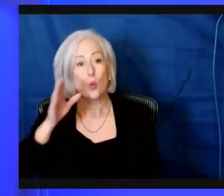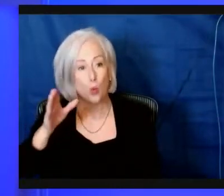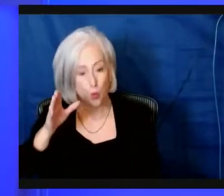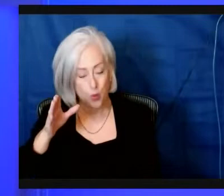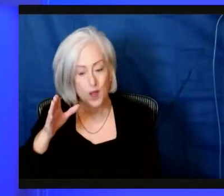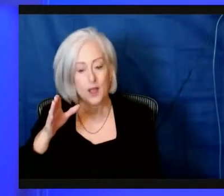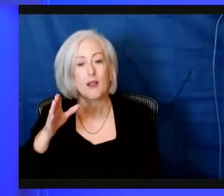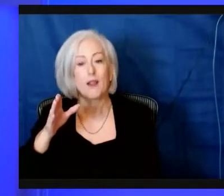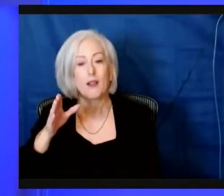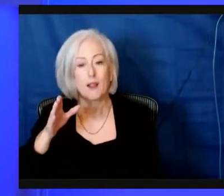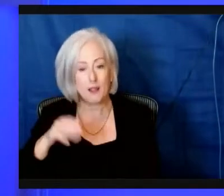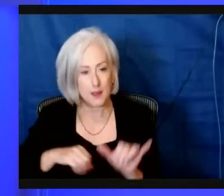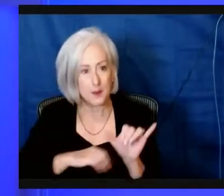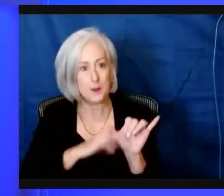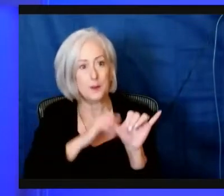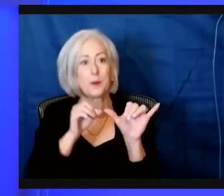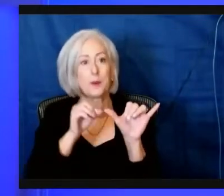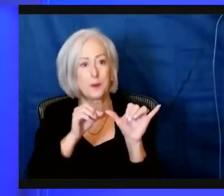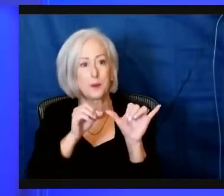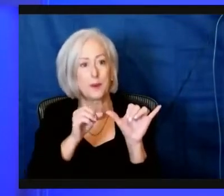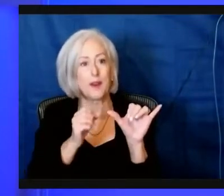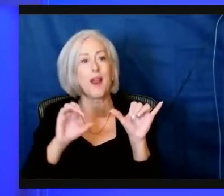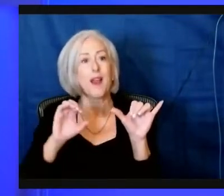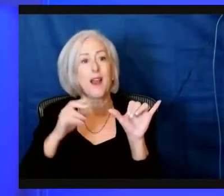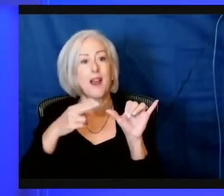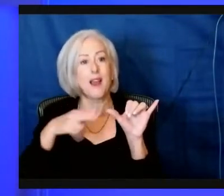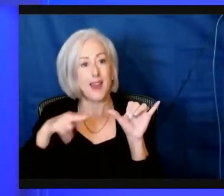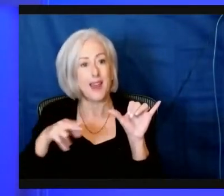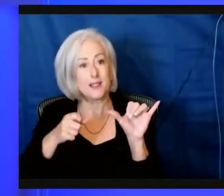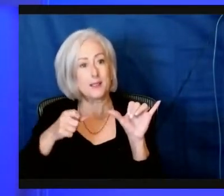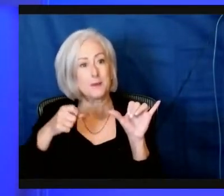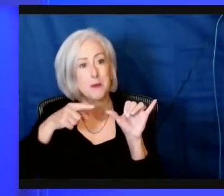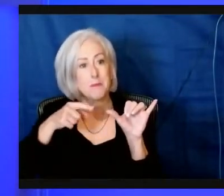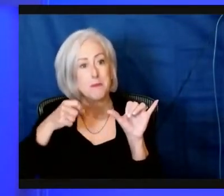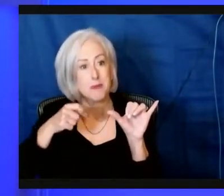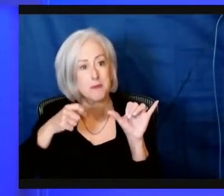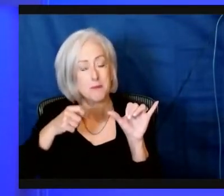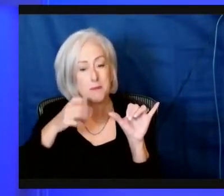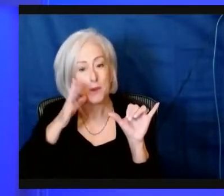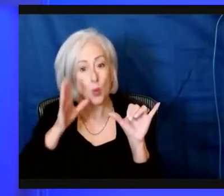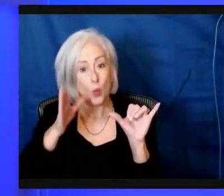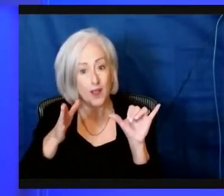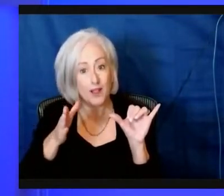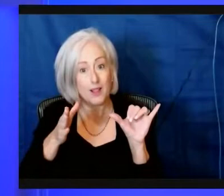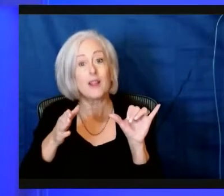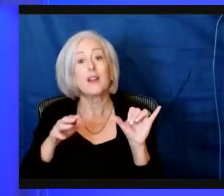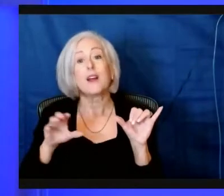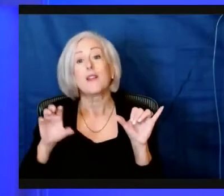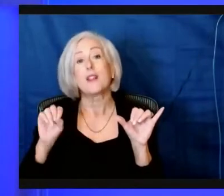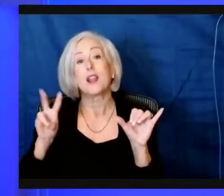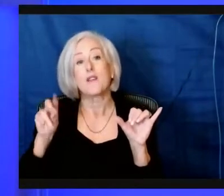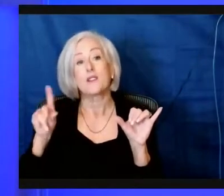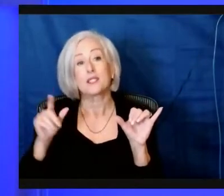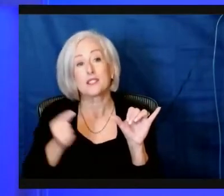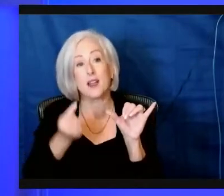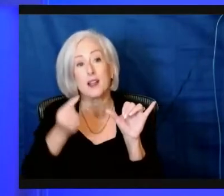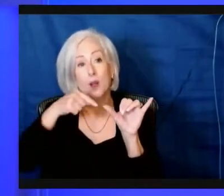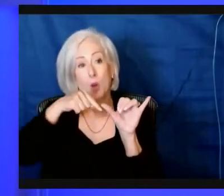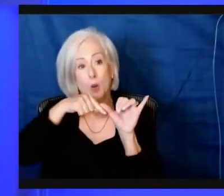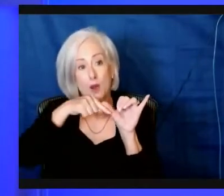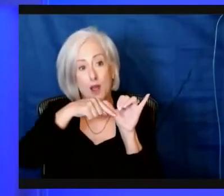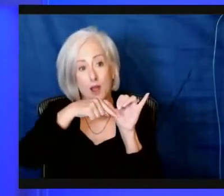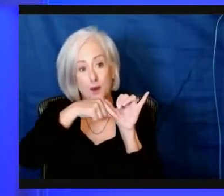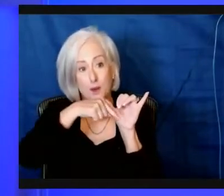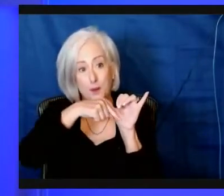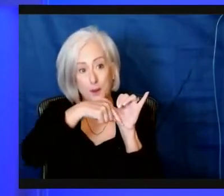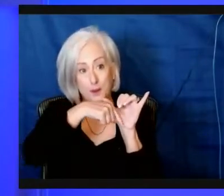the oocyte, once it gets into the fallopian tube, is it able to be moved